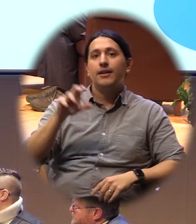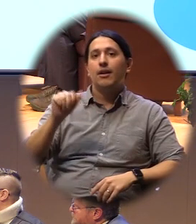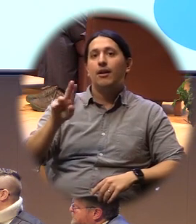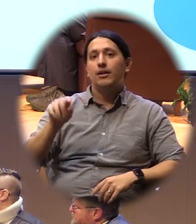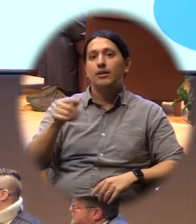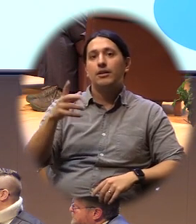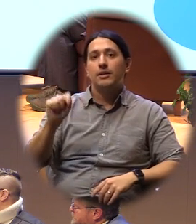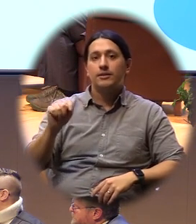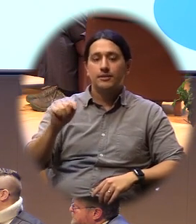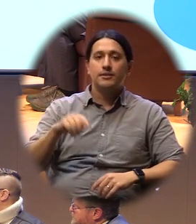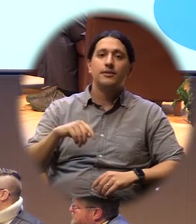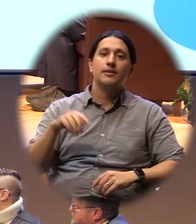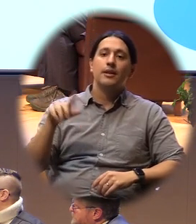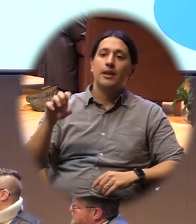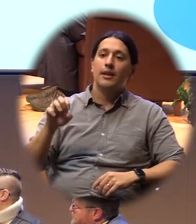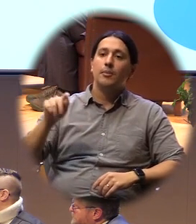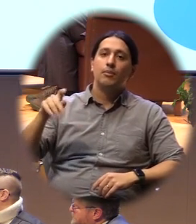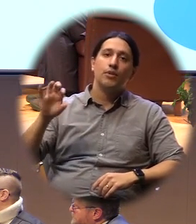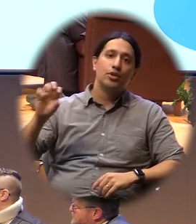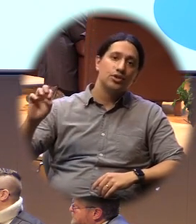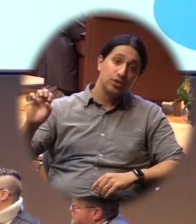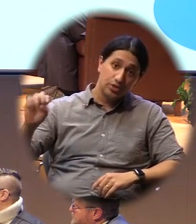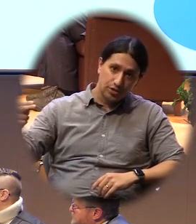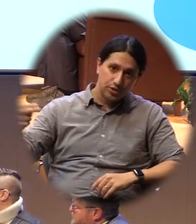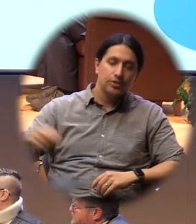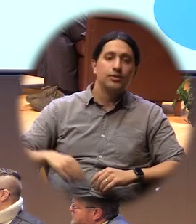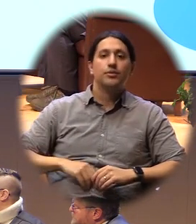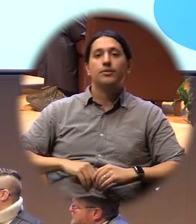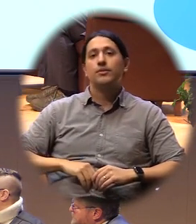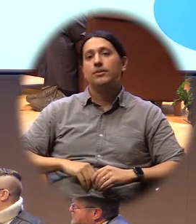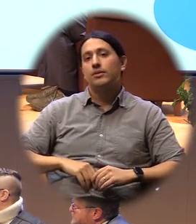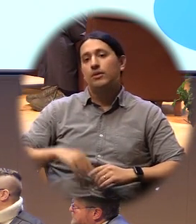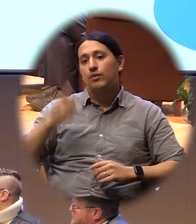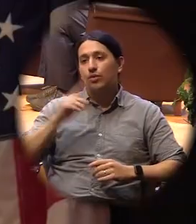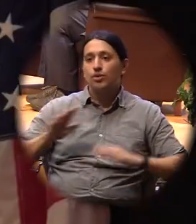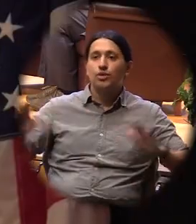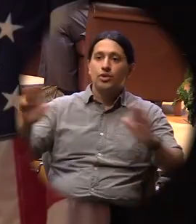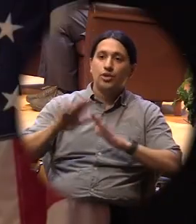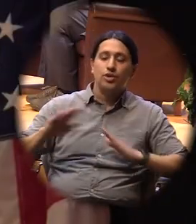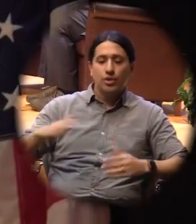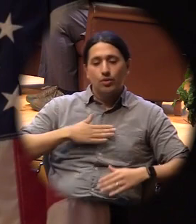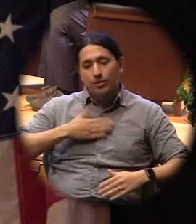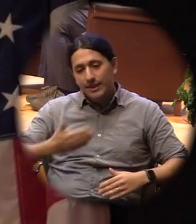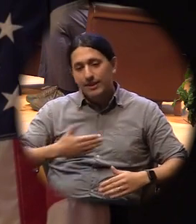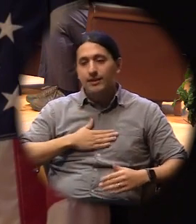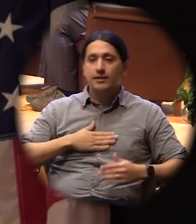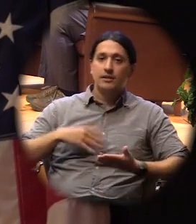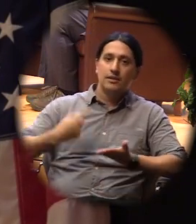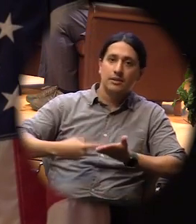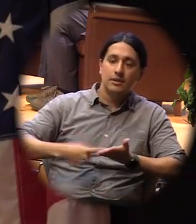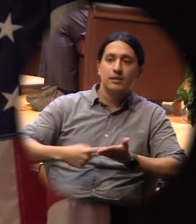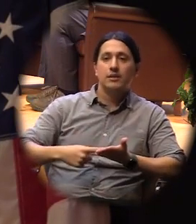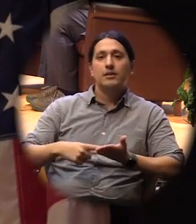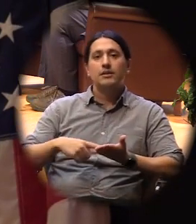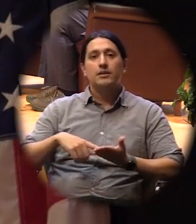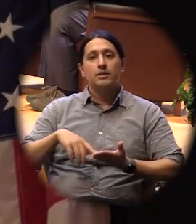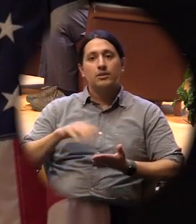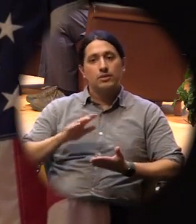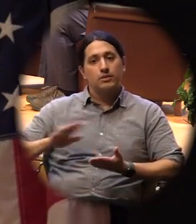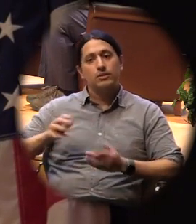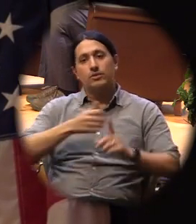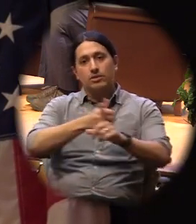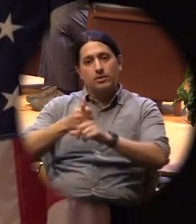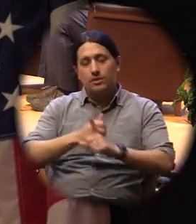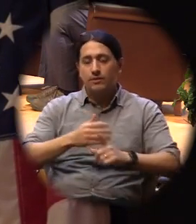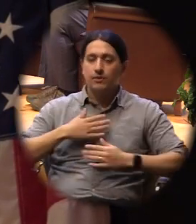your graciousness and openness uh in Sharing in this conversation with us we so appreciate uh your being